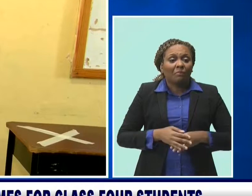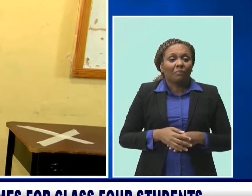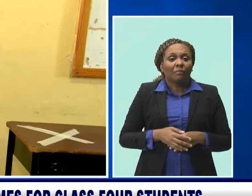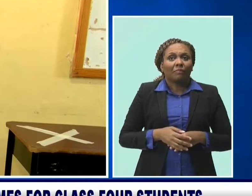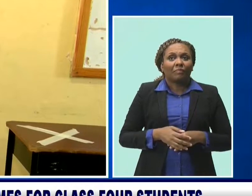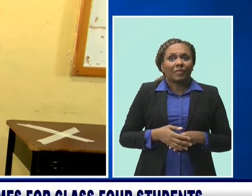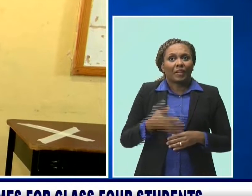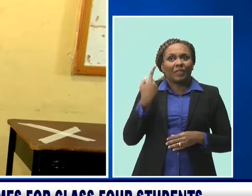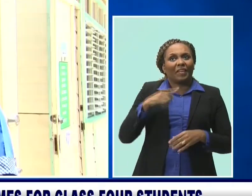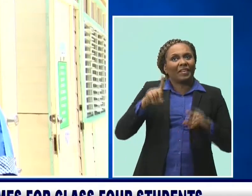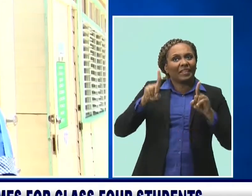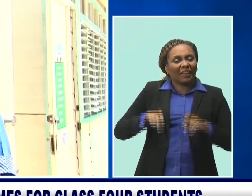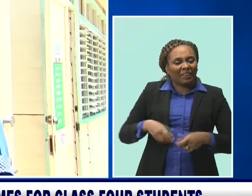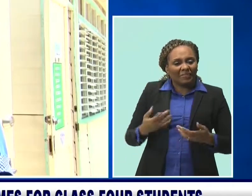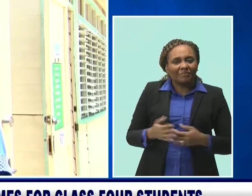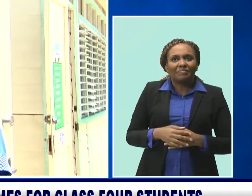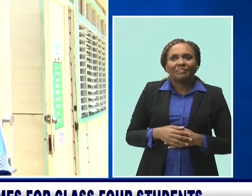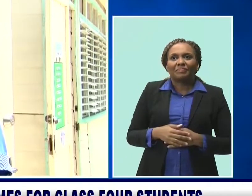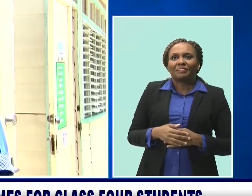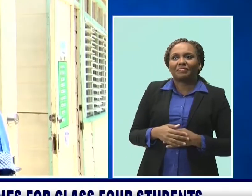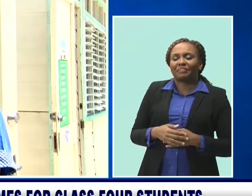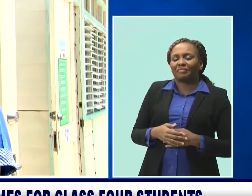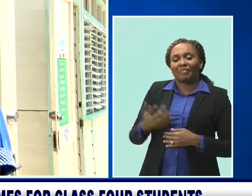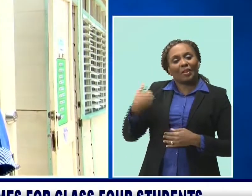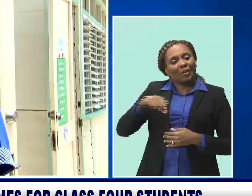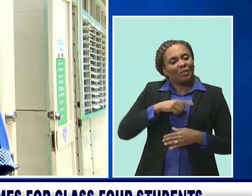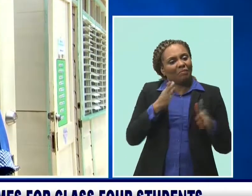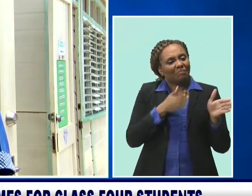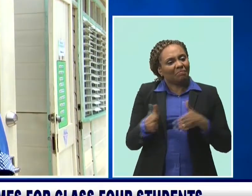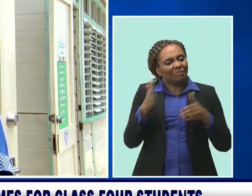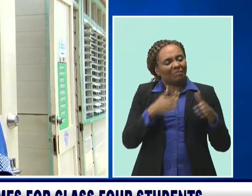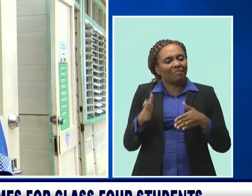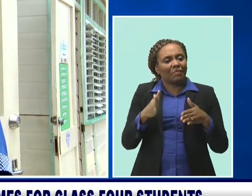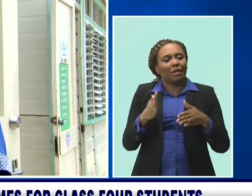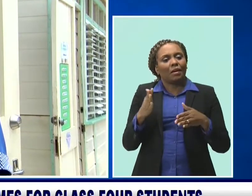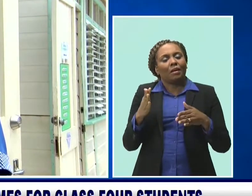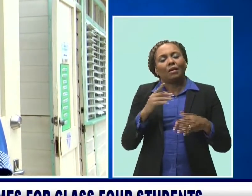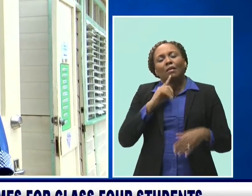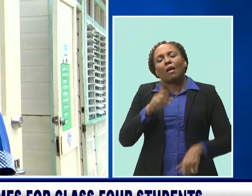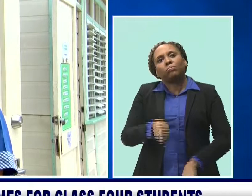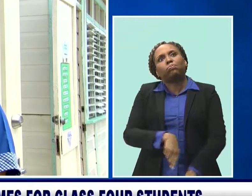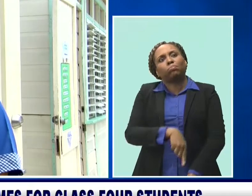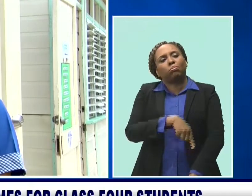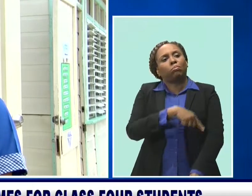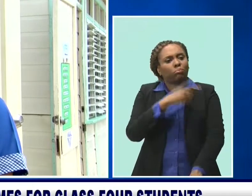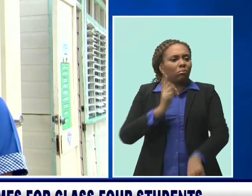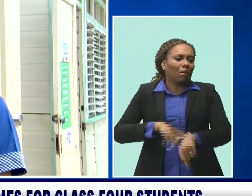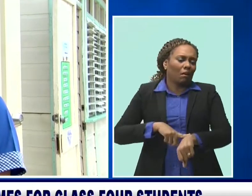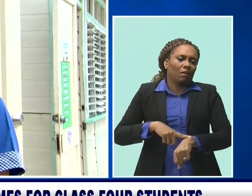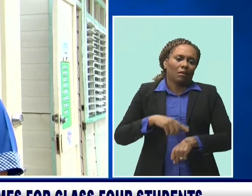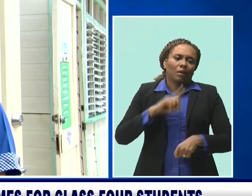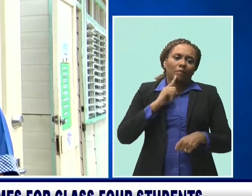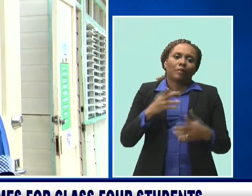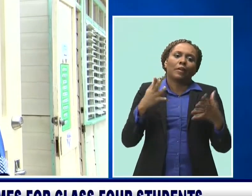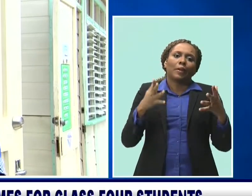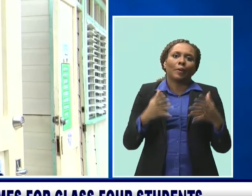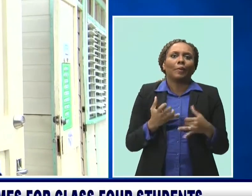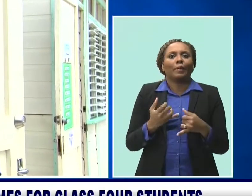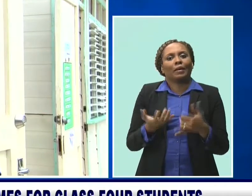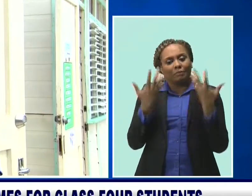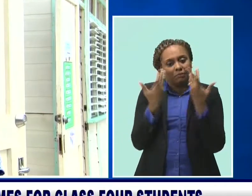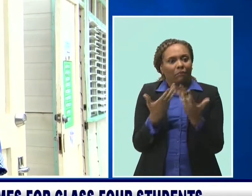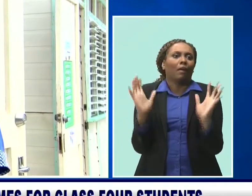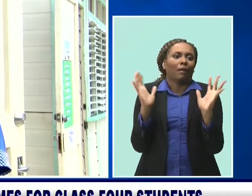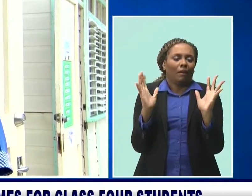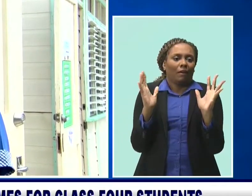to do the exam. We were preparing for so long, and we really wanted it to be